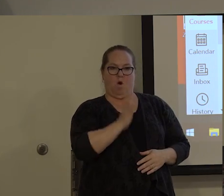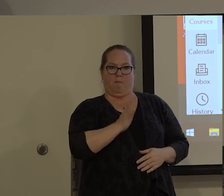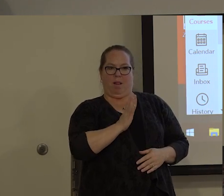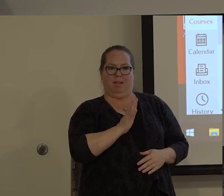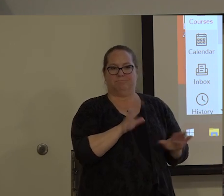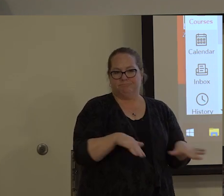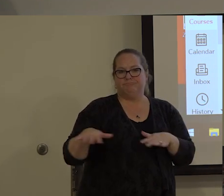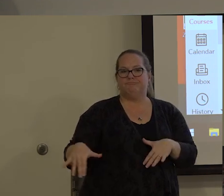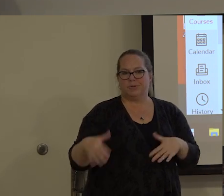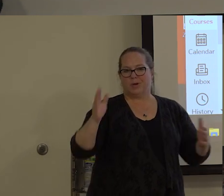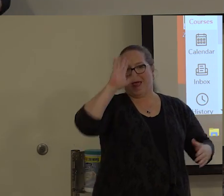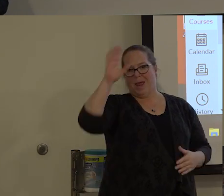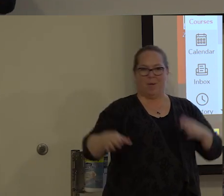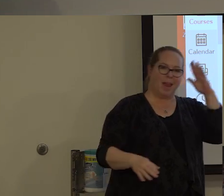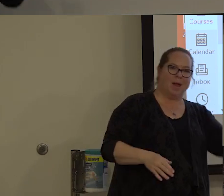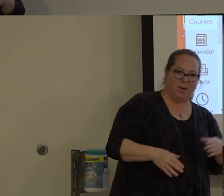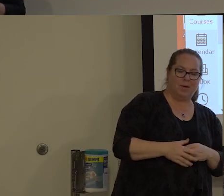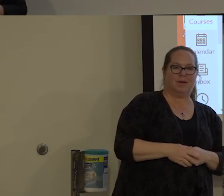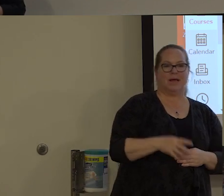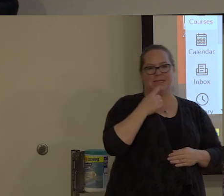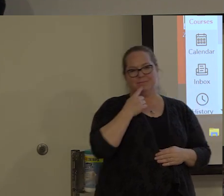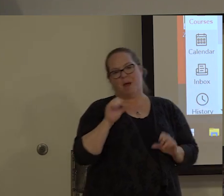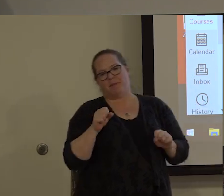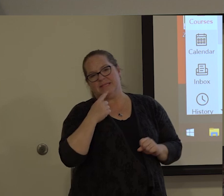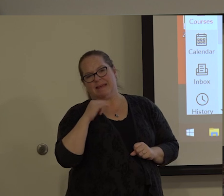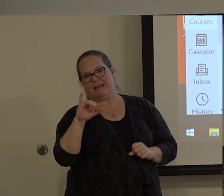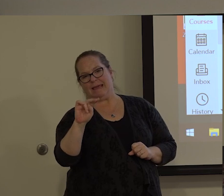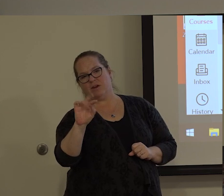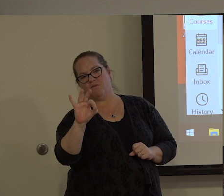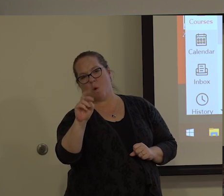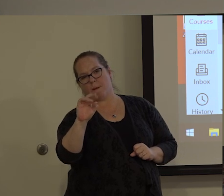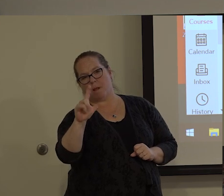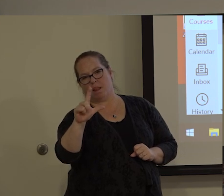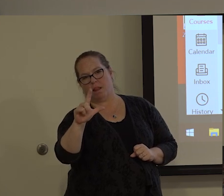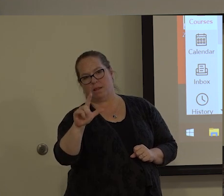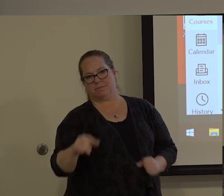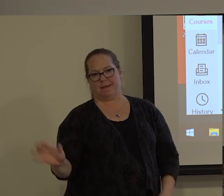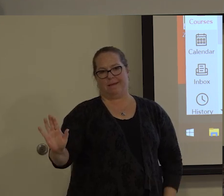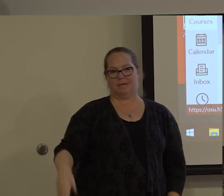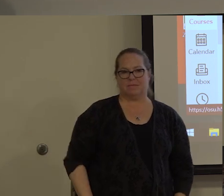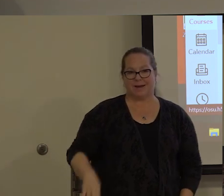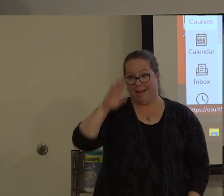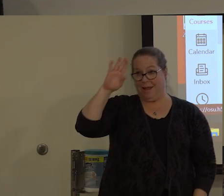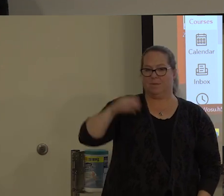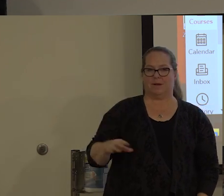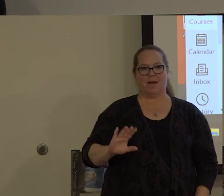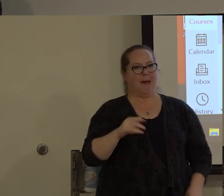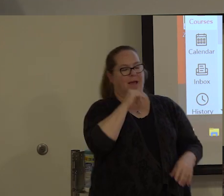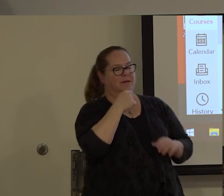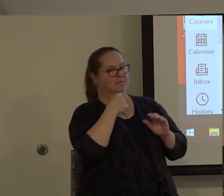That was an informal greeting. They would likely say the informal greeting in response to that. I'm not going to type in my Polish because it's